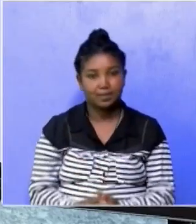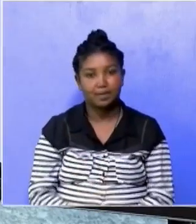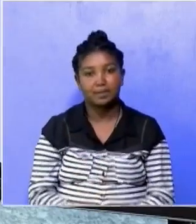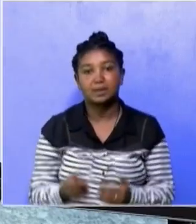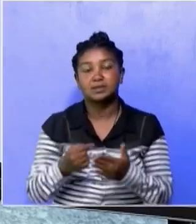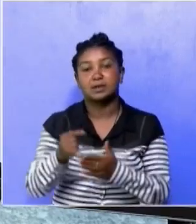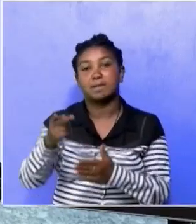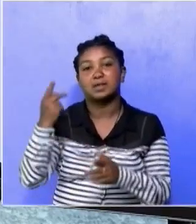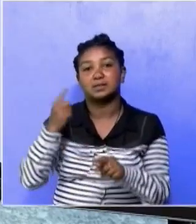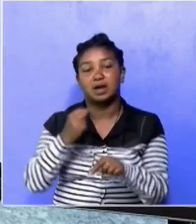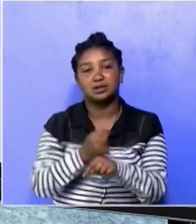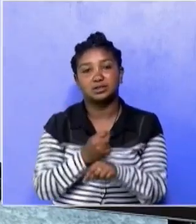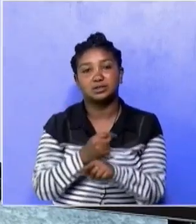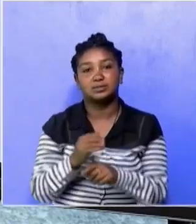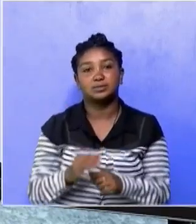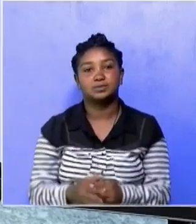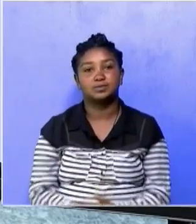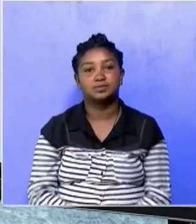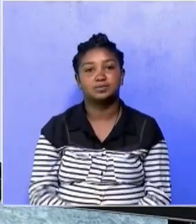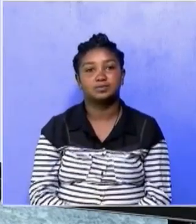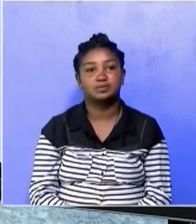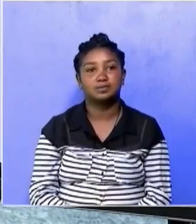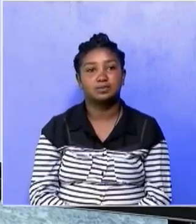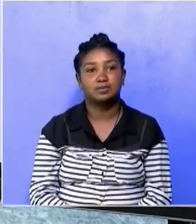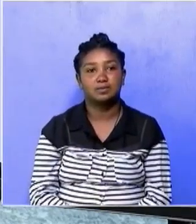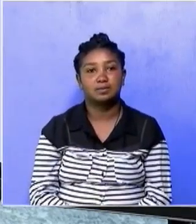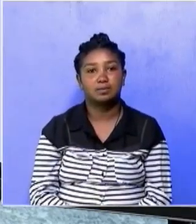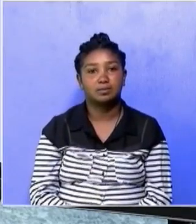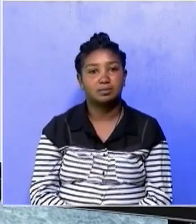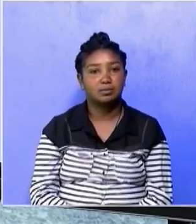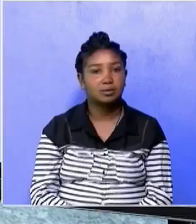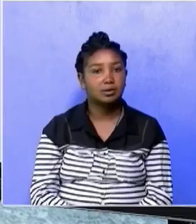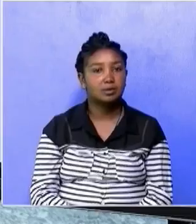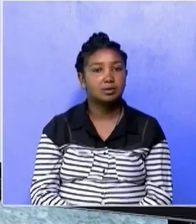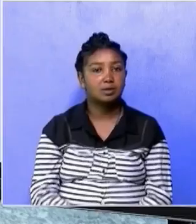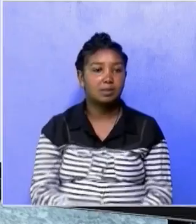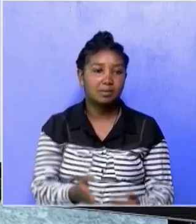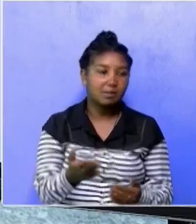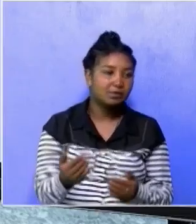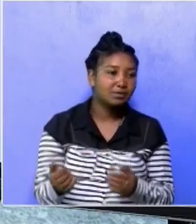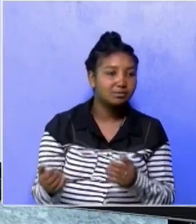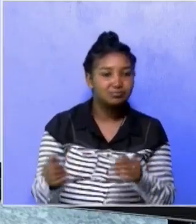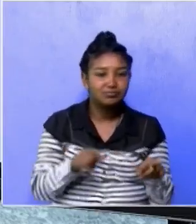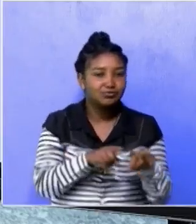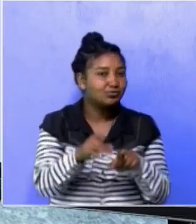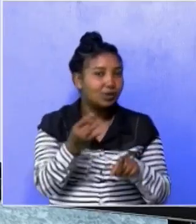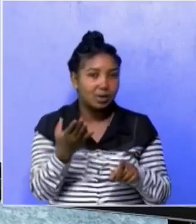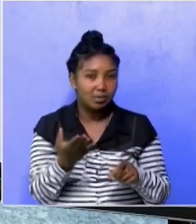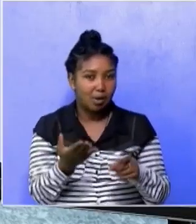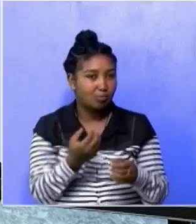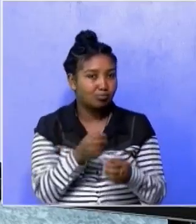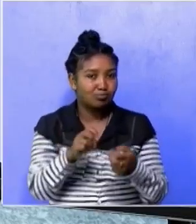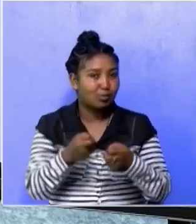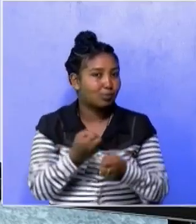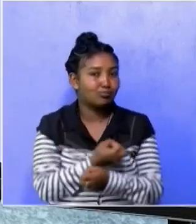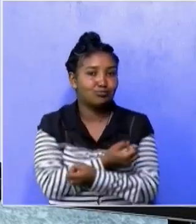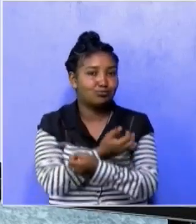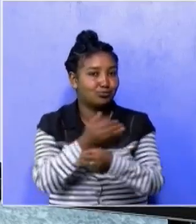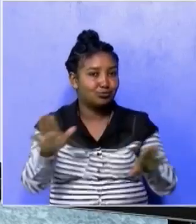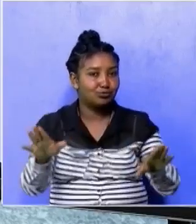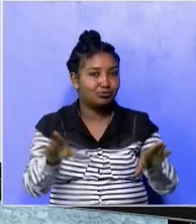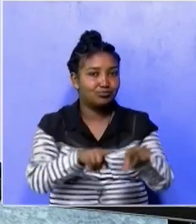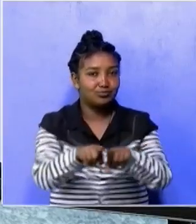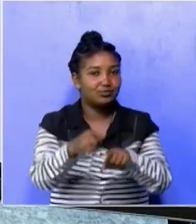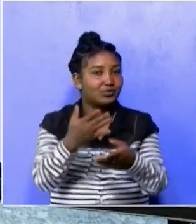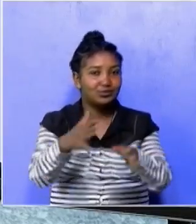This is a past action. Yeah. There have been arguments. Now they solved that problem. Agreed means solve their